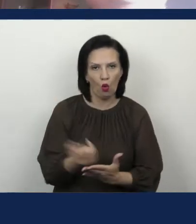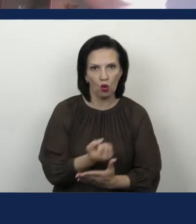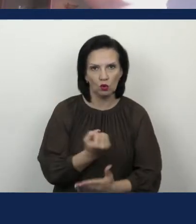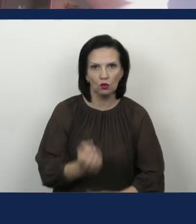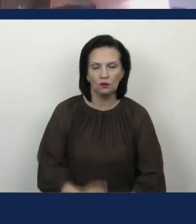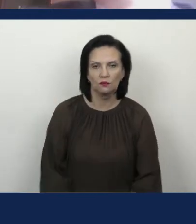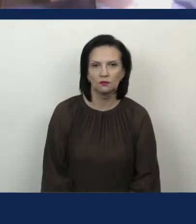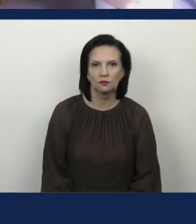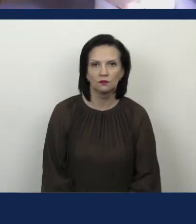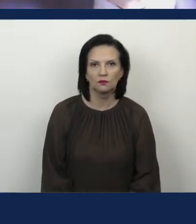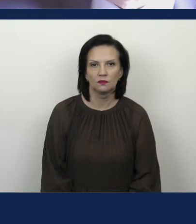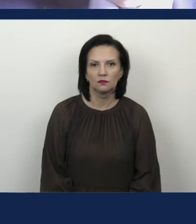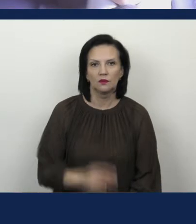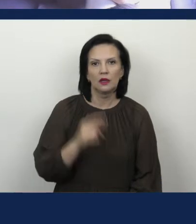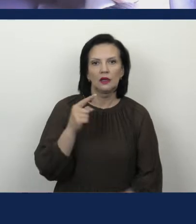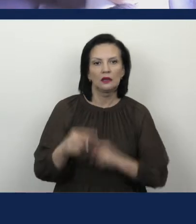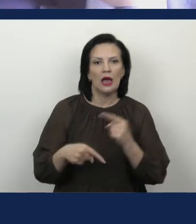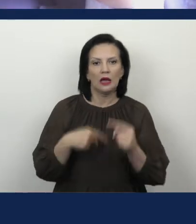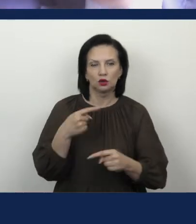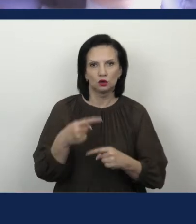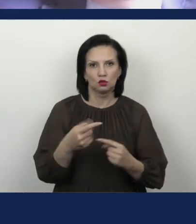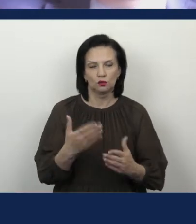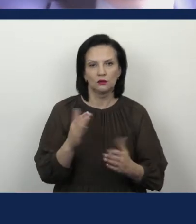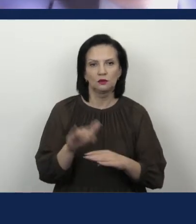Next slide, please.